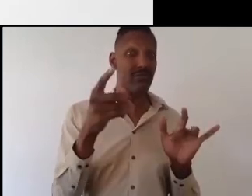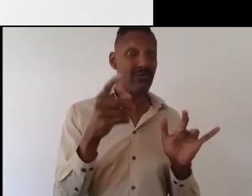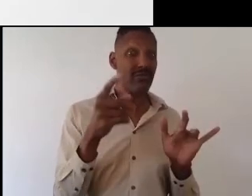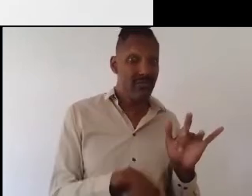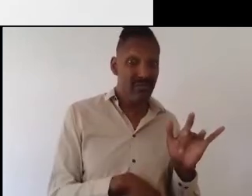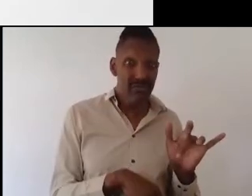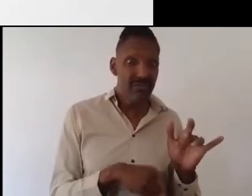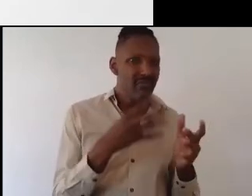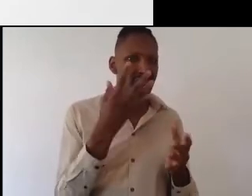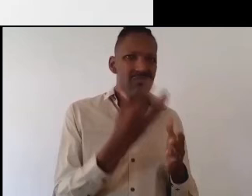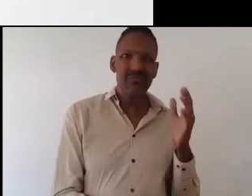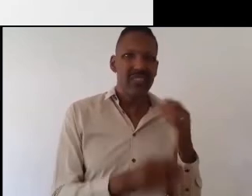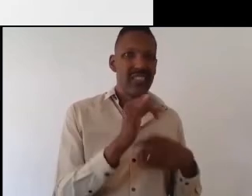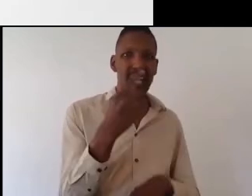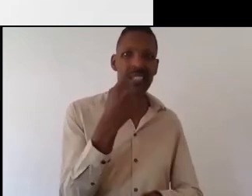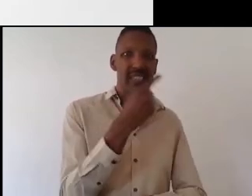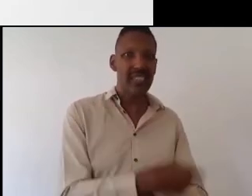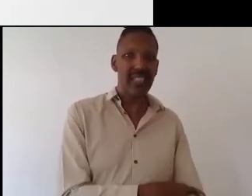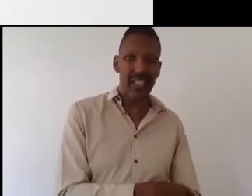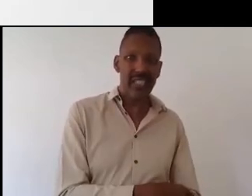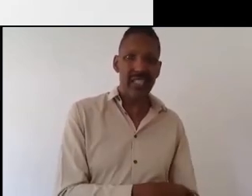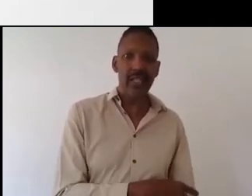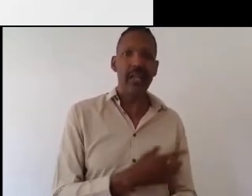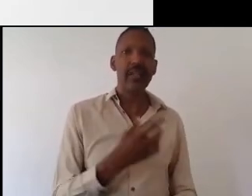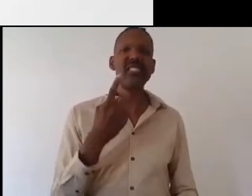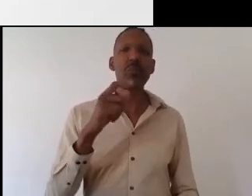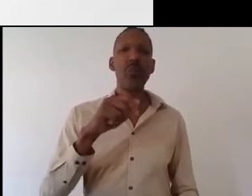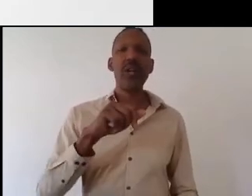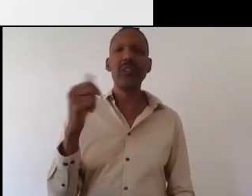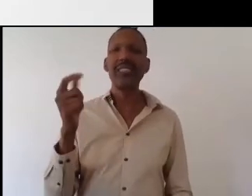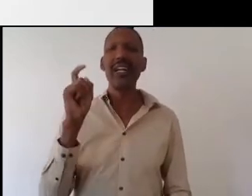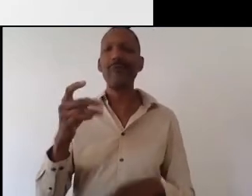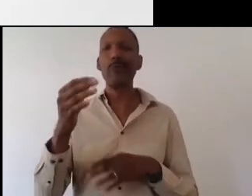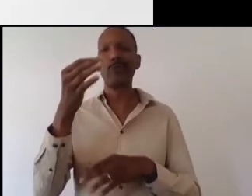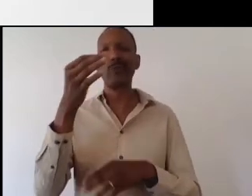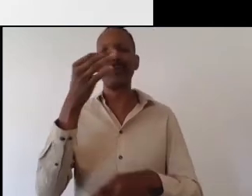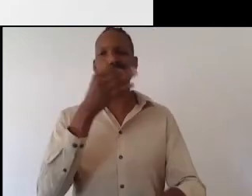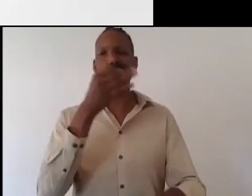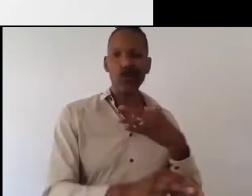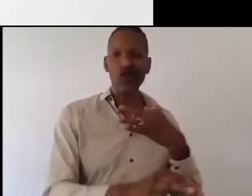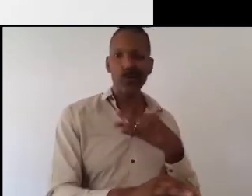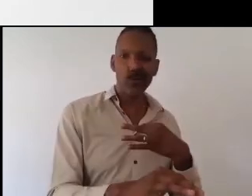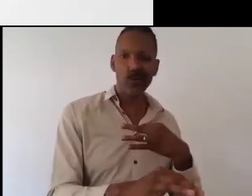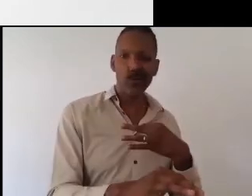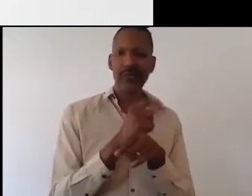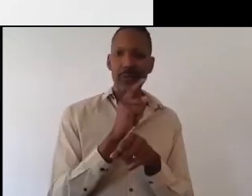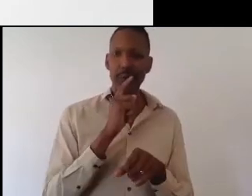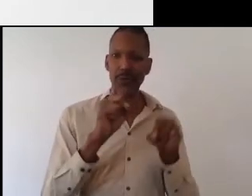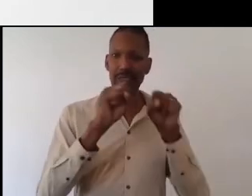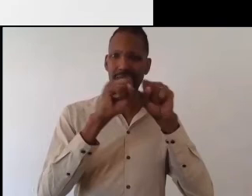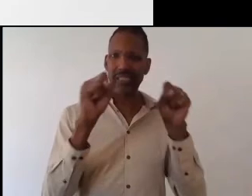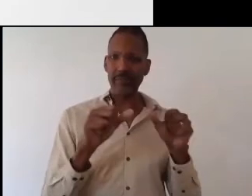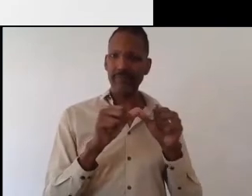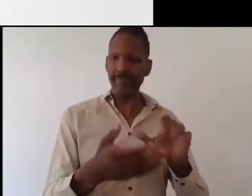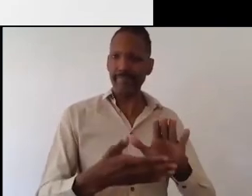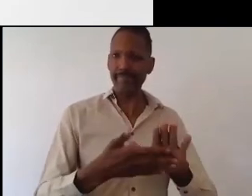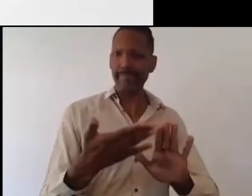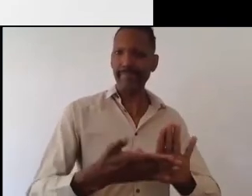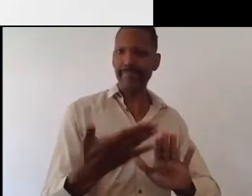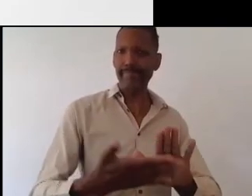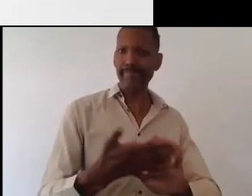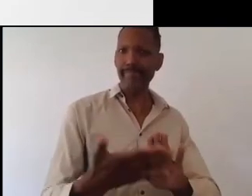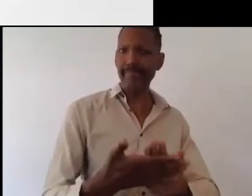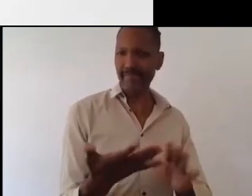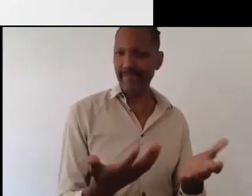role ends up being not happening, and then the system is not working the way it should be. Structure and function is